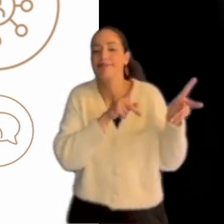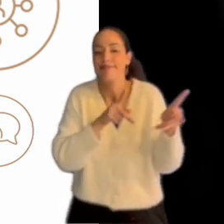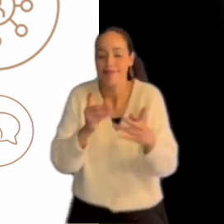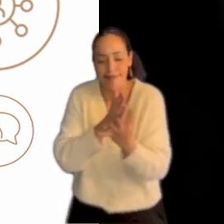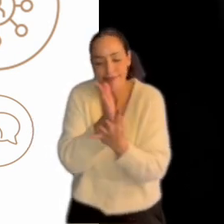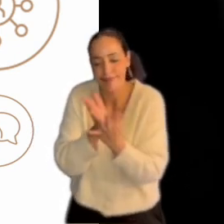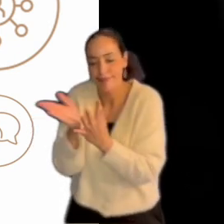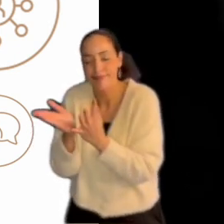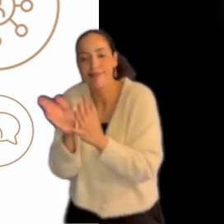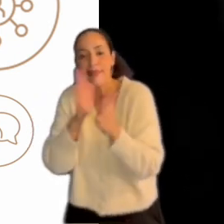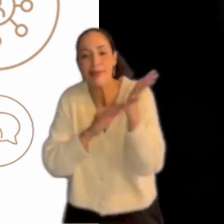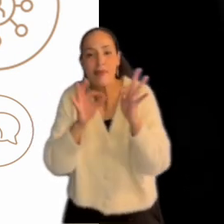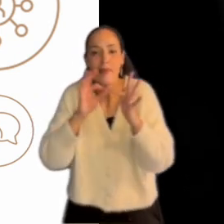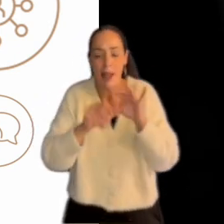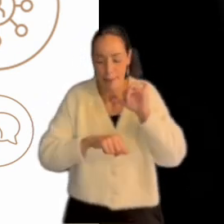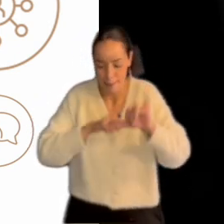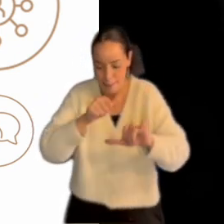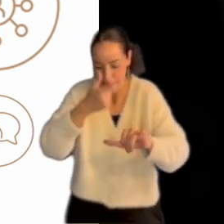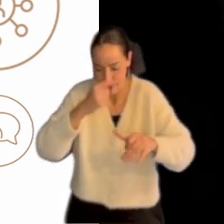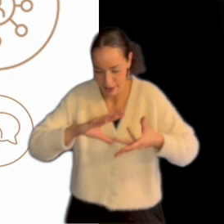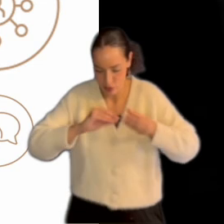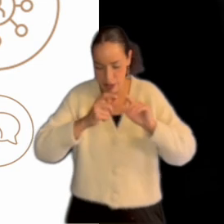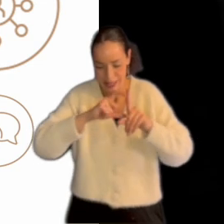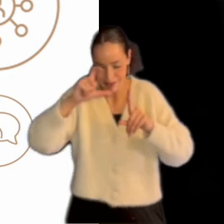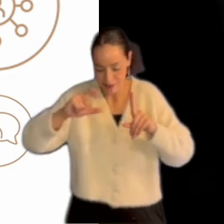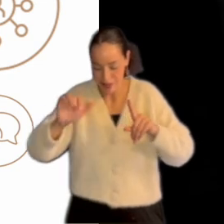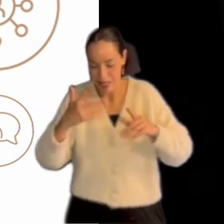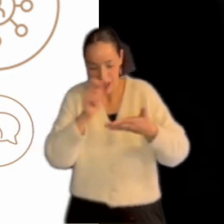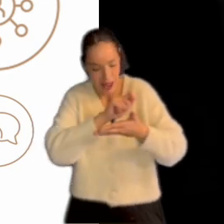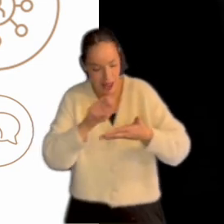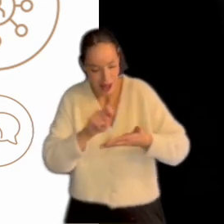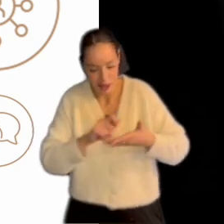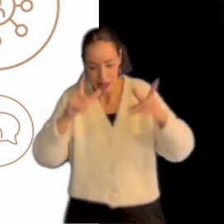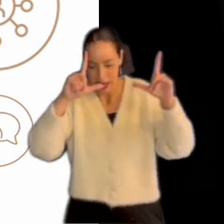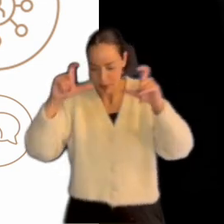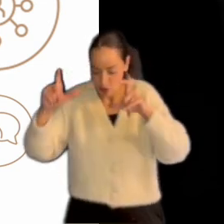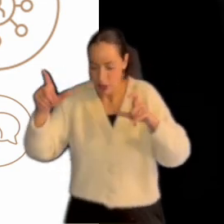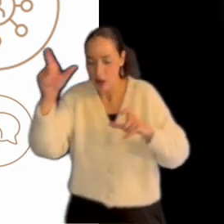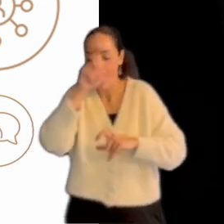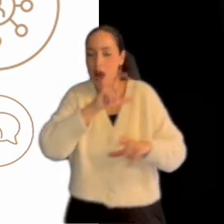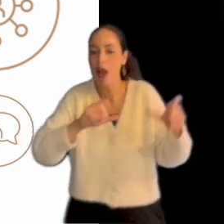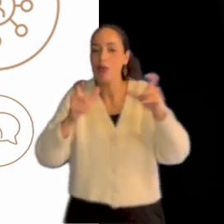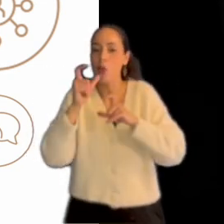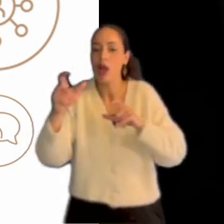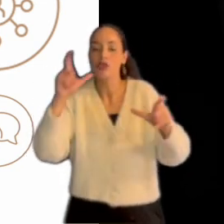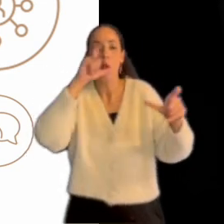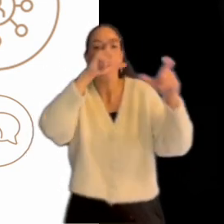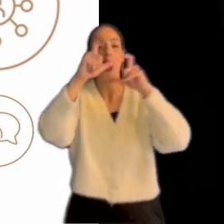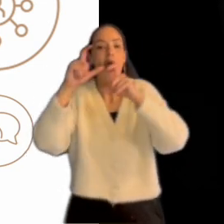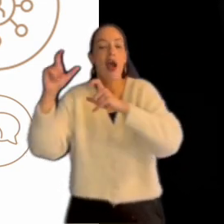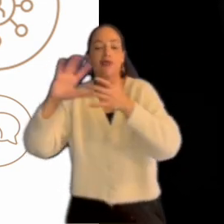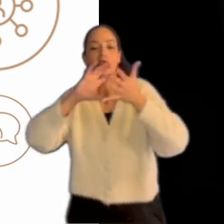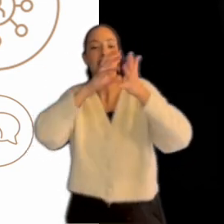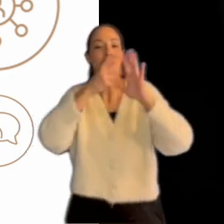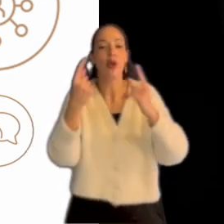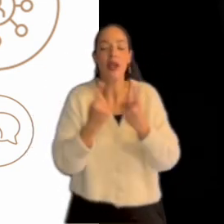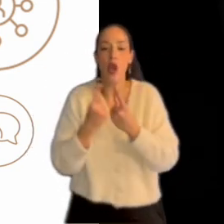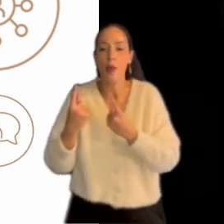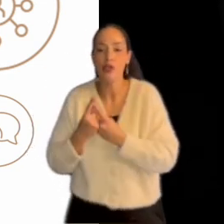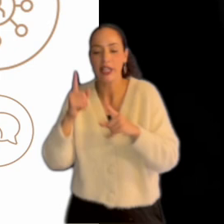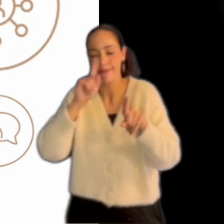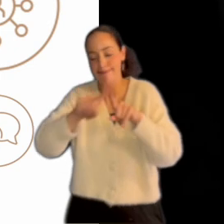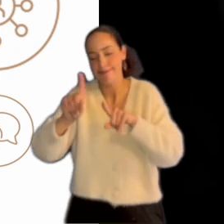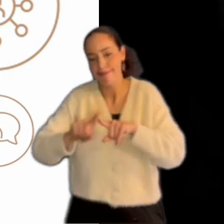symbolic objects. Map making is yet another opportunity for creativity, imagination, and inspiration, no matter what